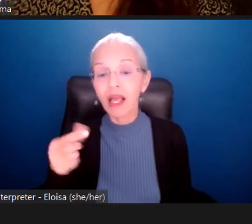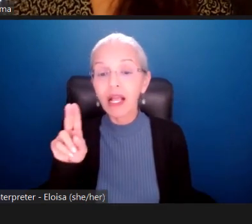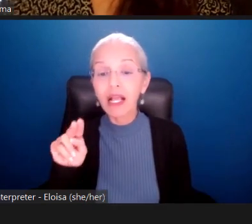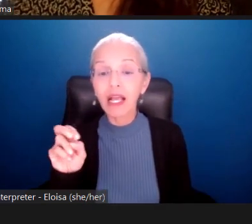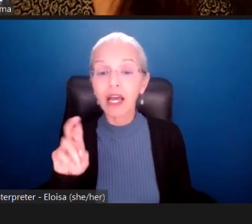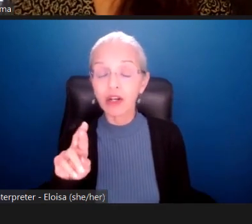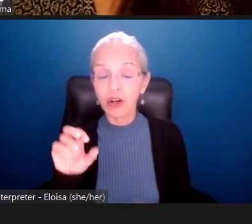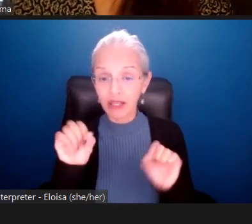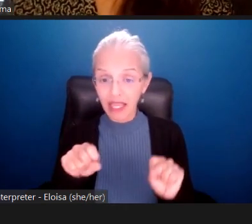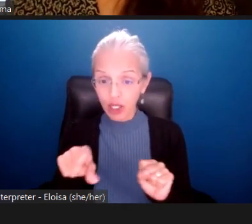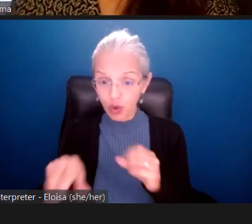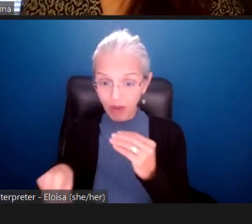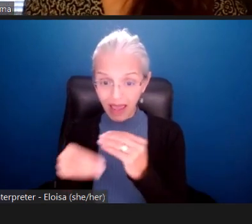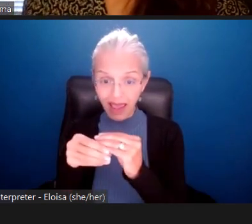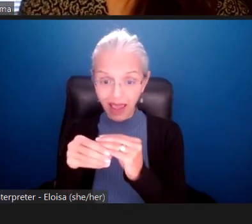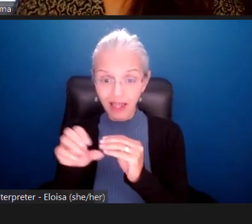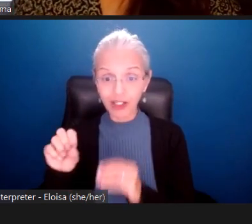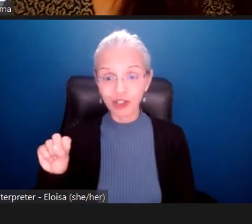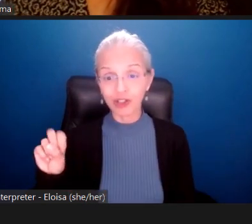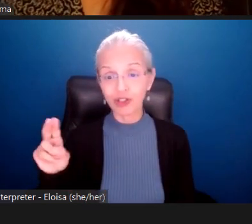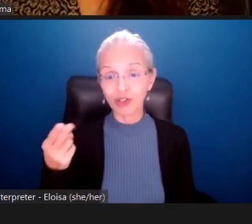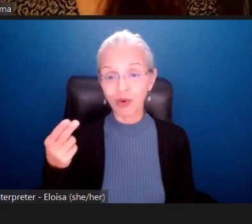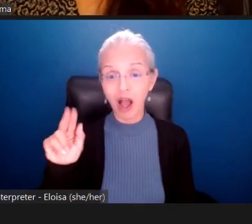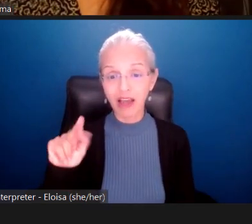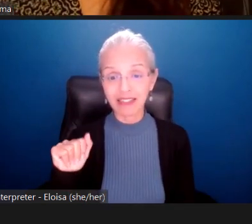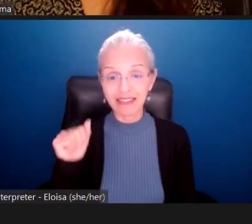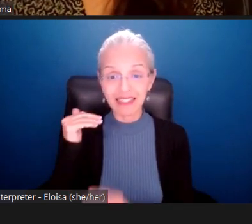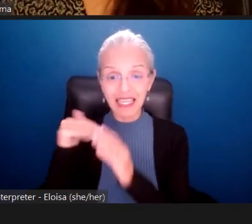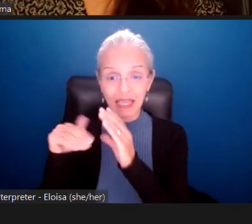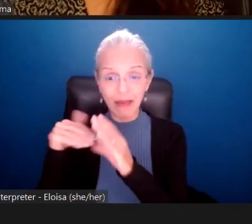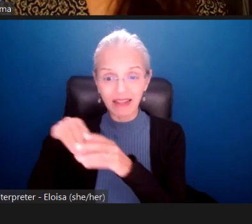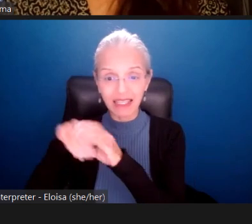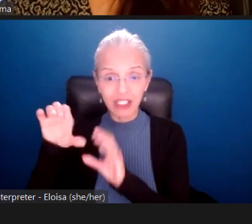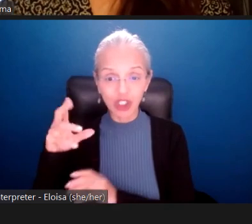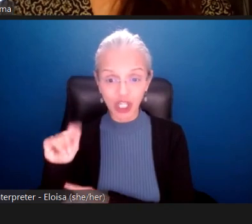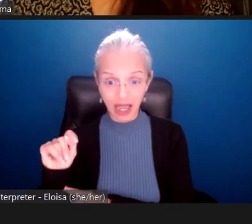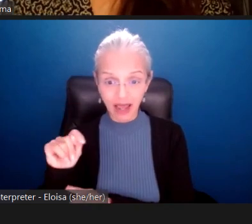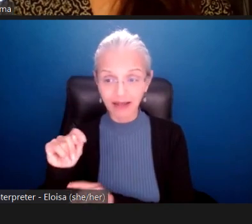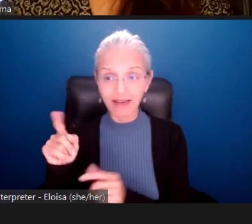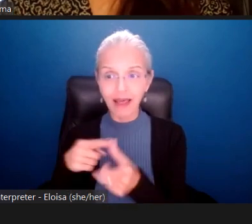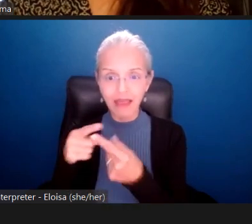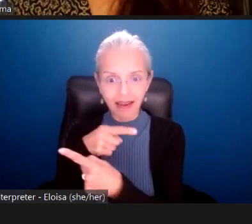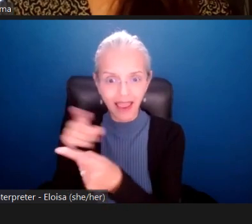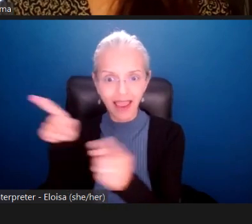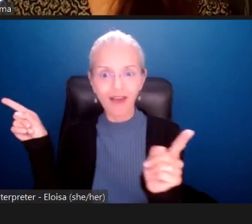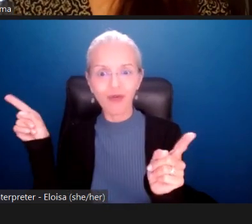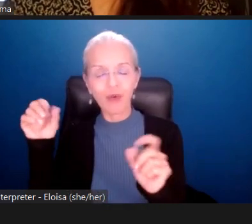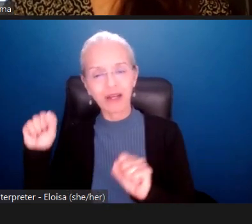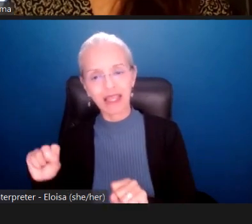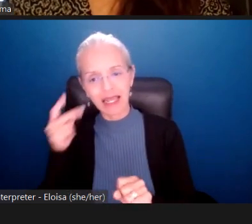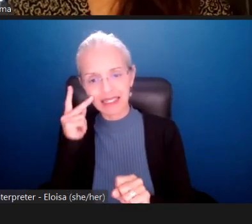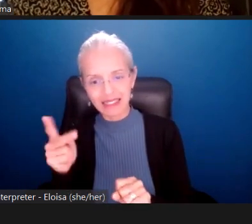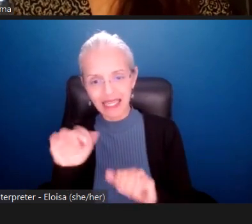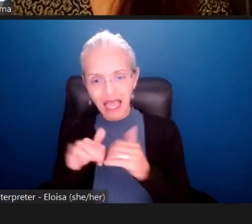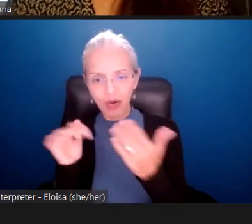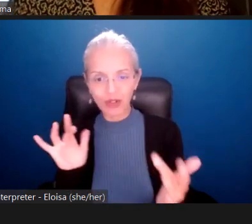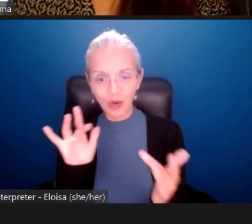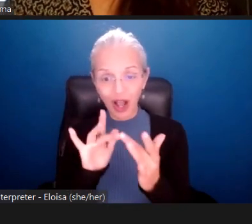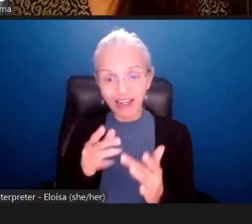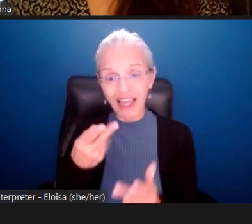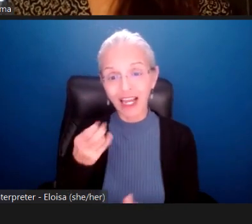put Suhana's email in the chat, please, so that everyone can see how to contact her?